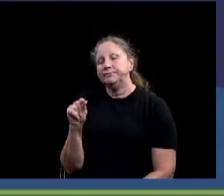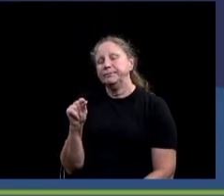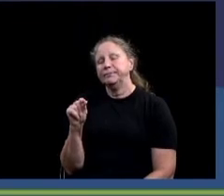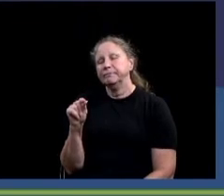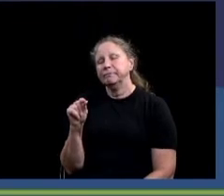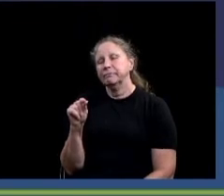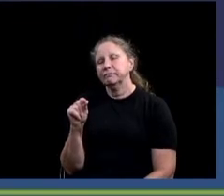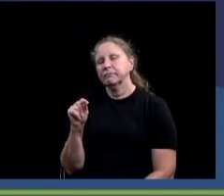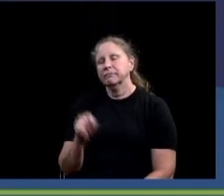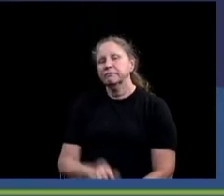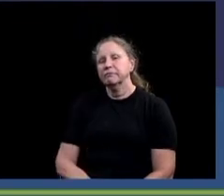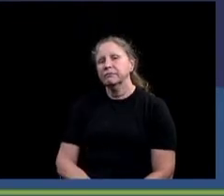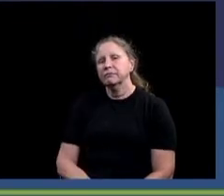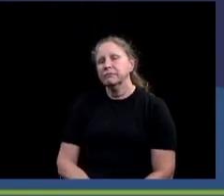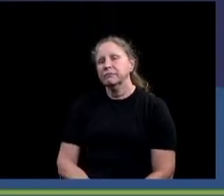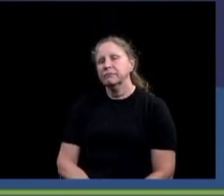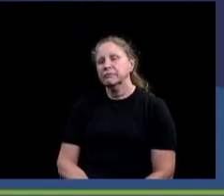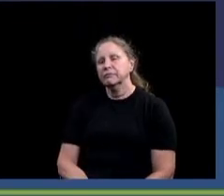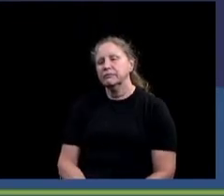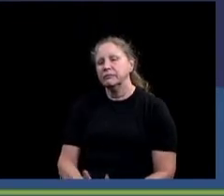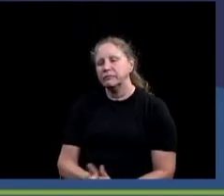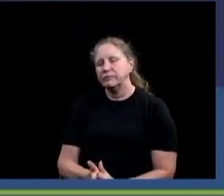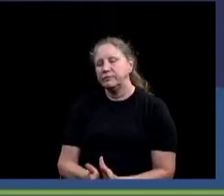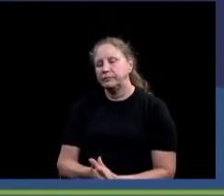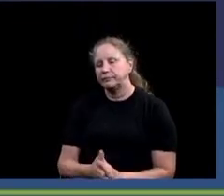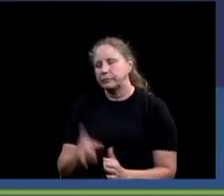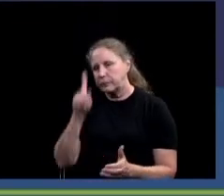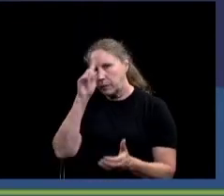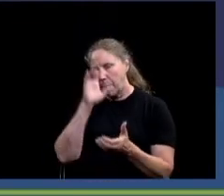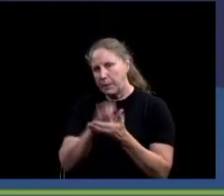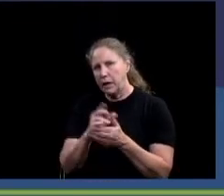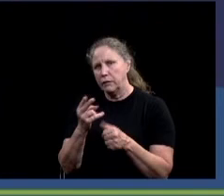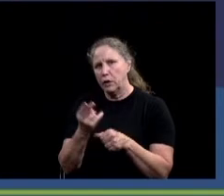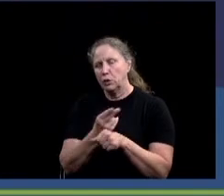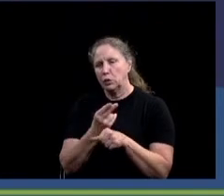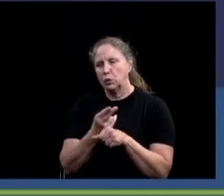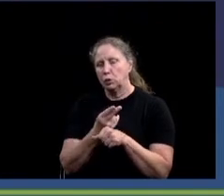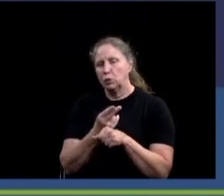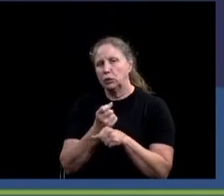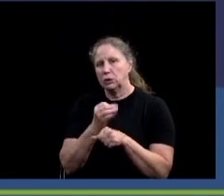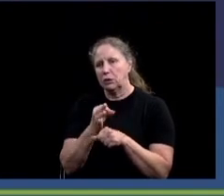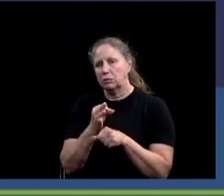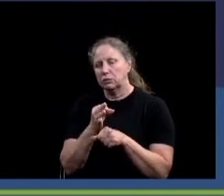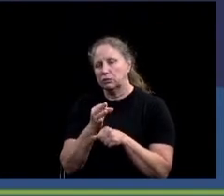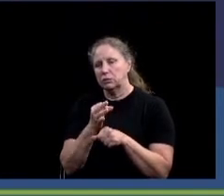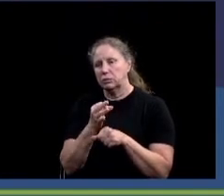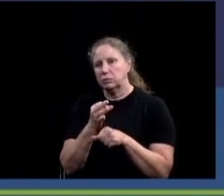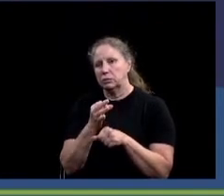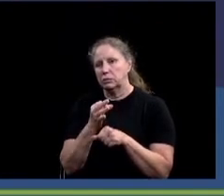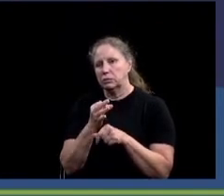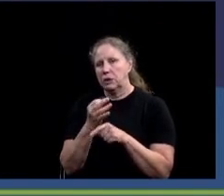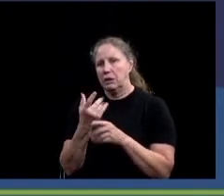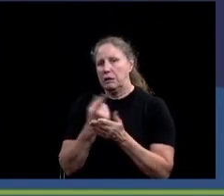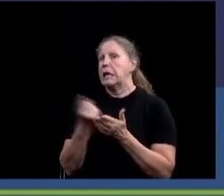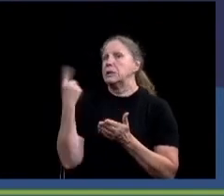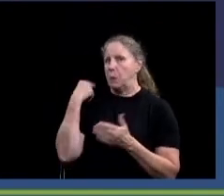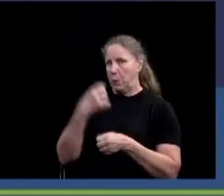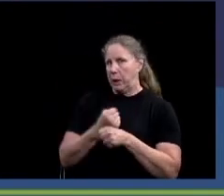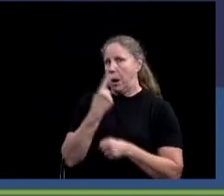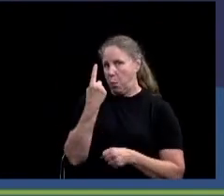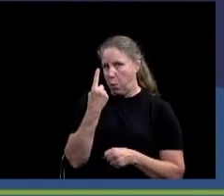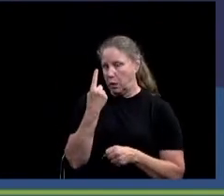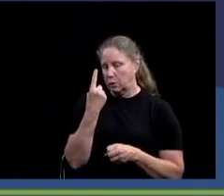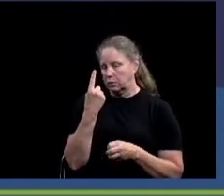I believe there is a use of force complaint that we got last week that is still under investigation. It's one of those